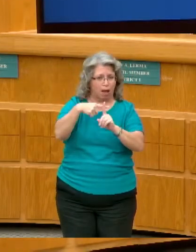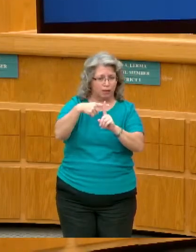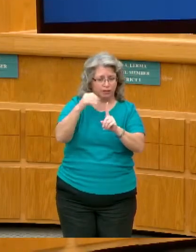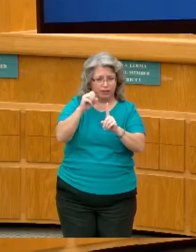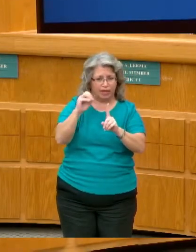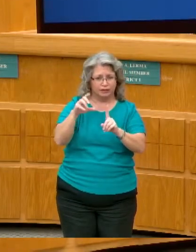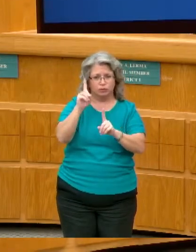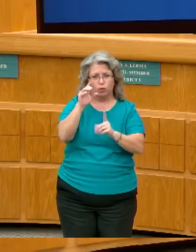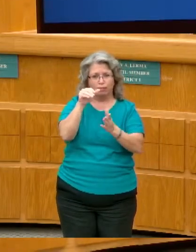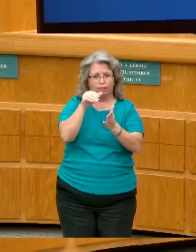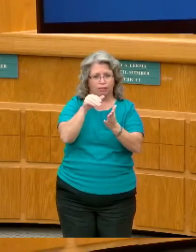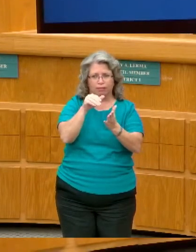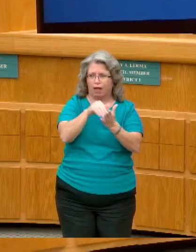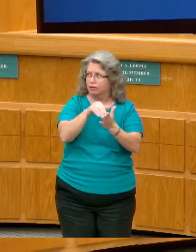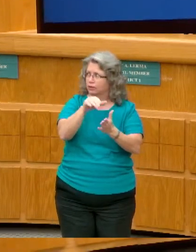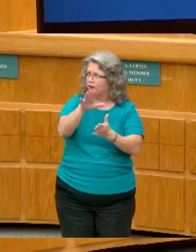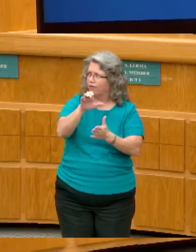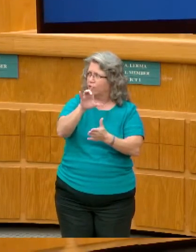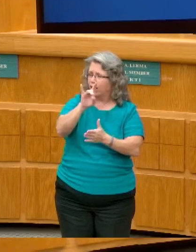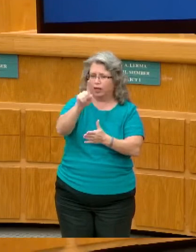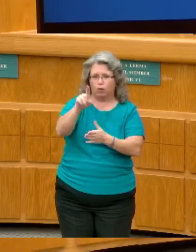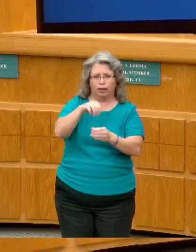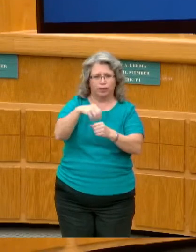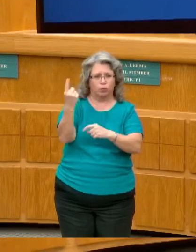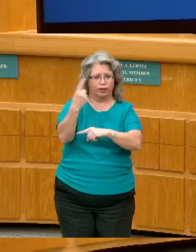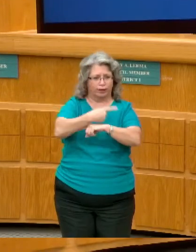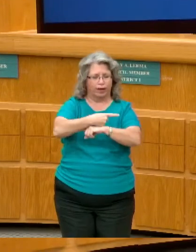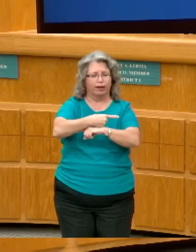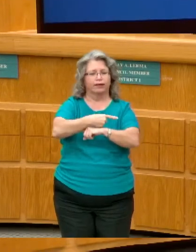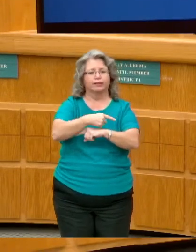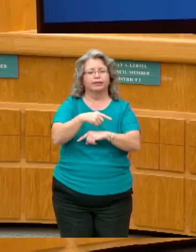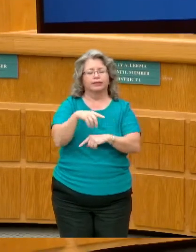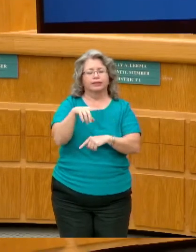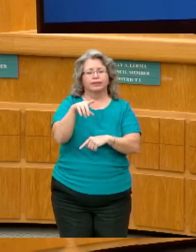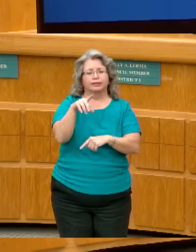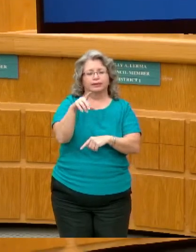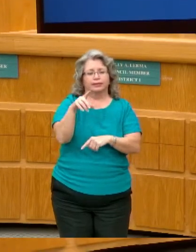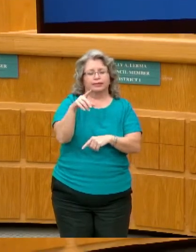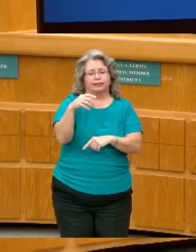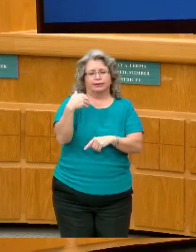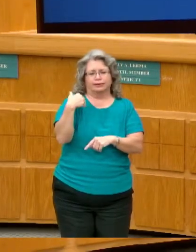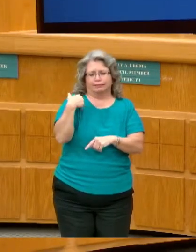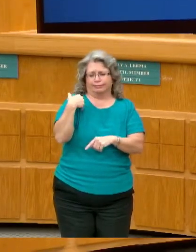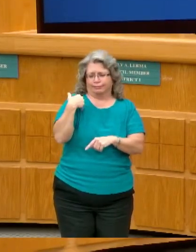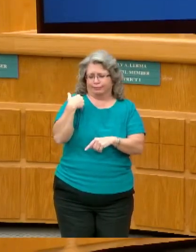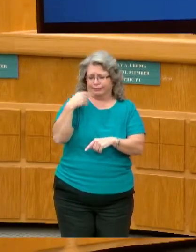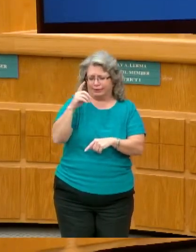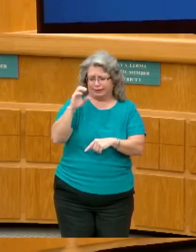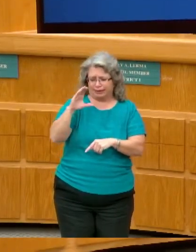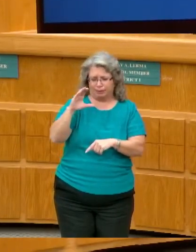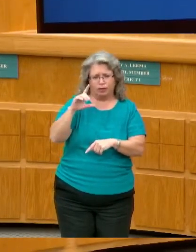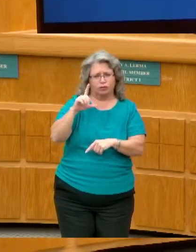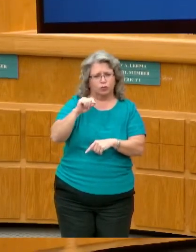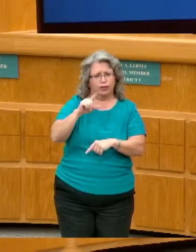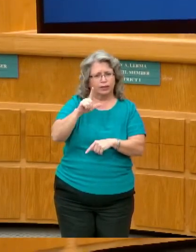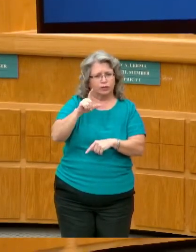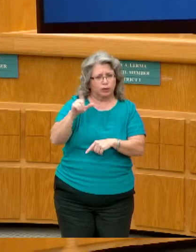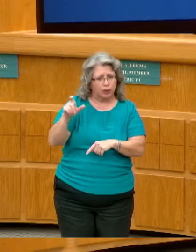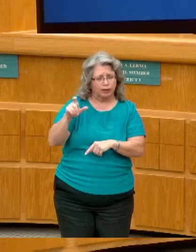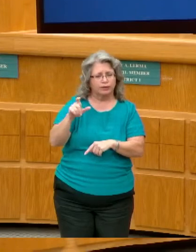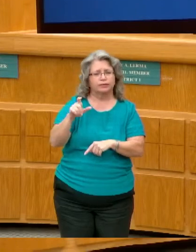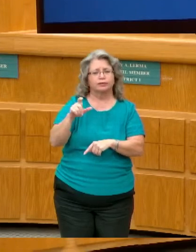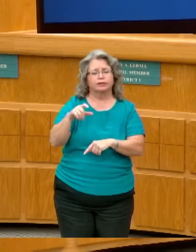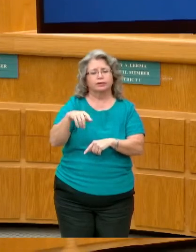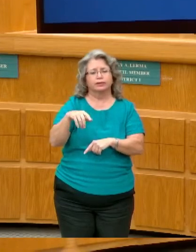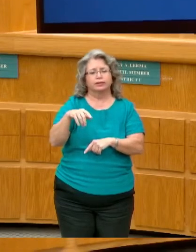1,581 in one day. So in December, a month and a half ago, I guess, December 2021, we had 65